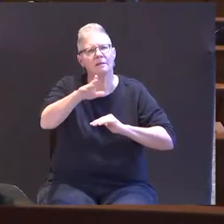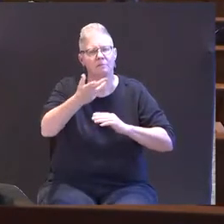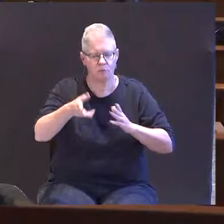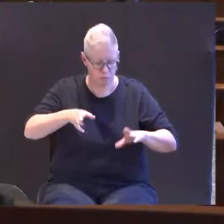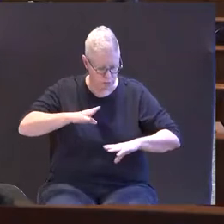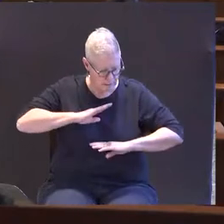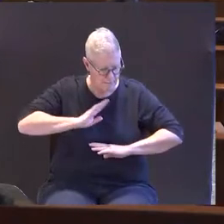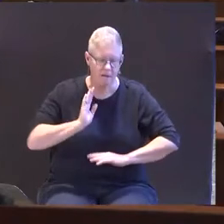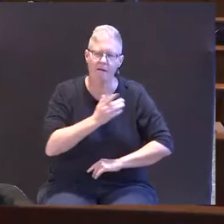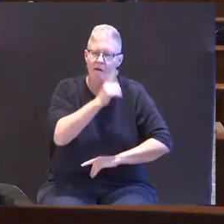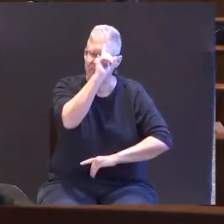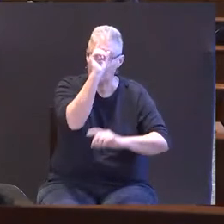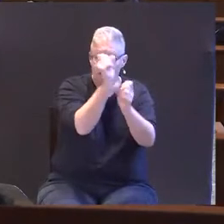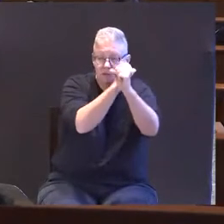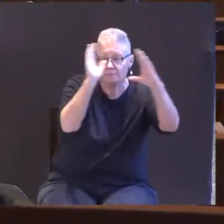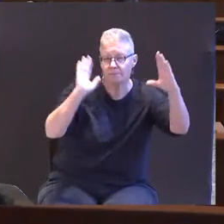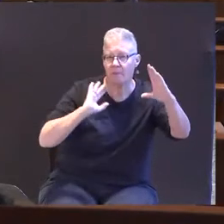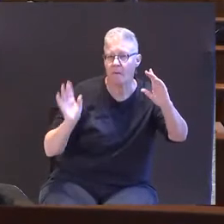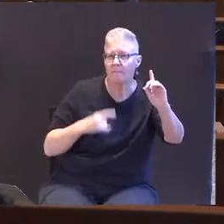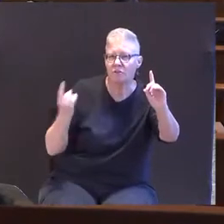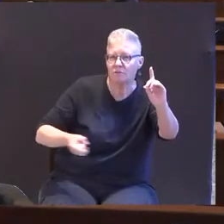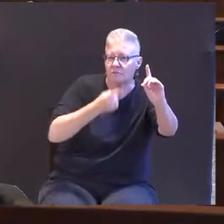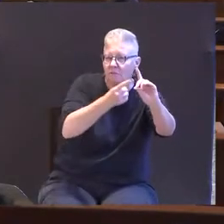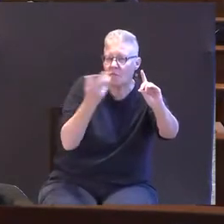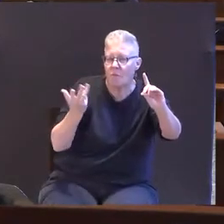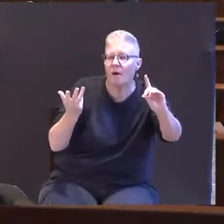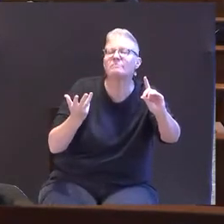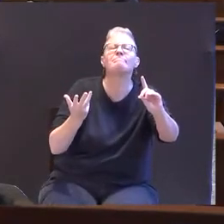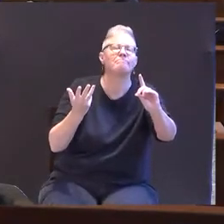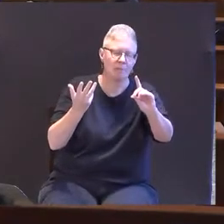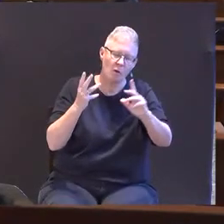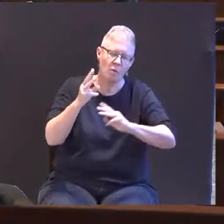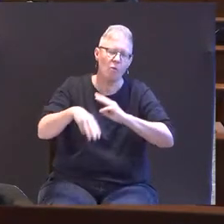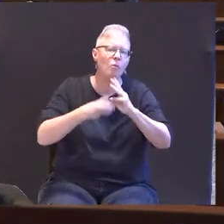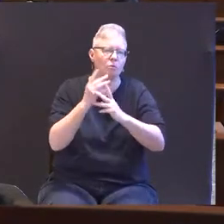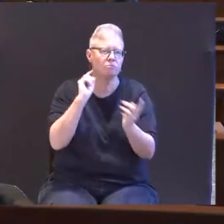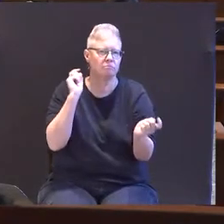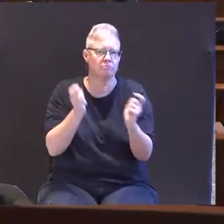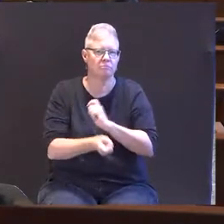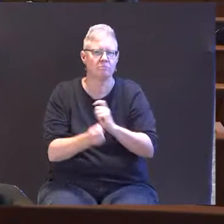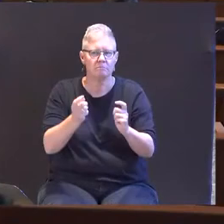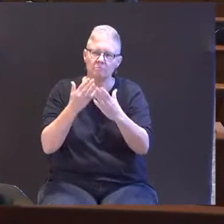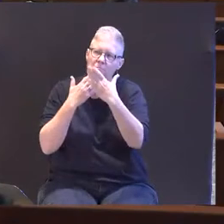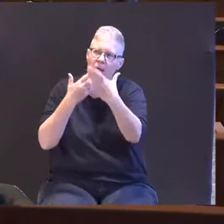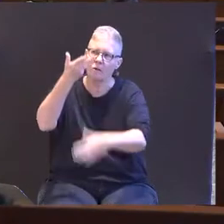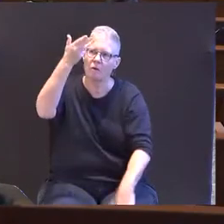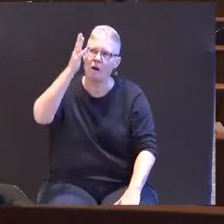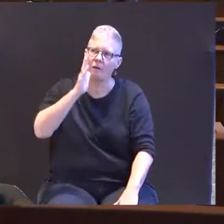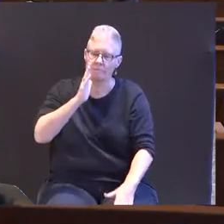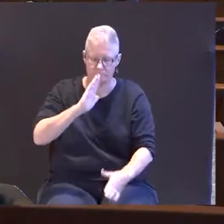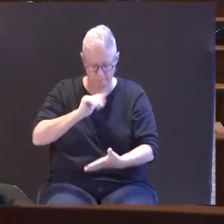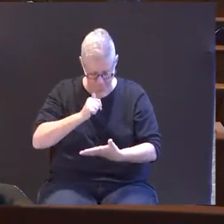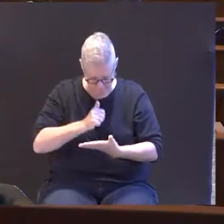mission of a transformed world. Thank you. Thank you, God. And so it is. Amen.